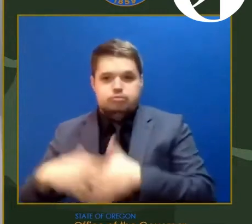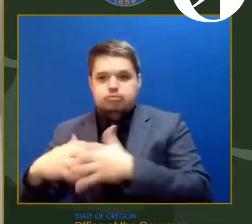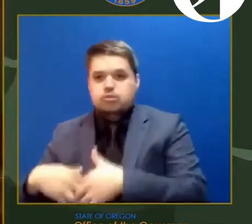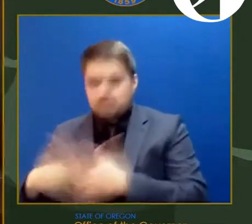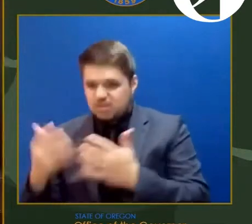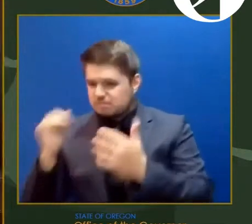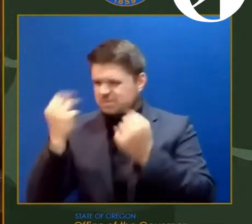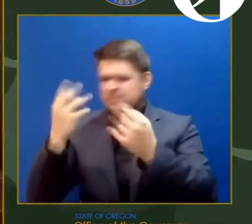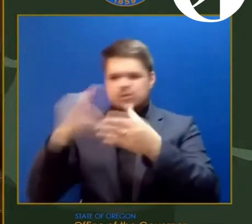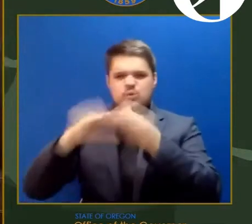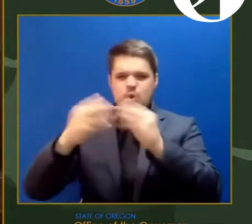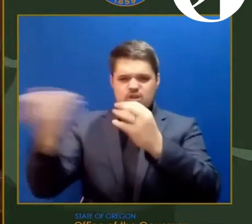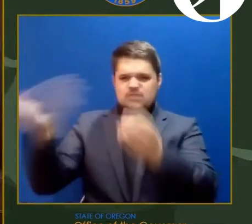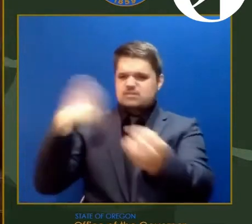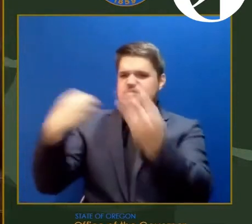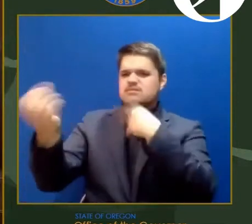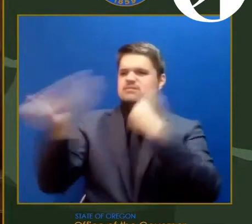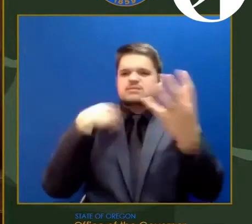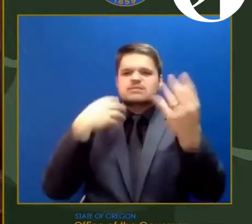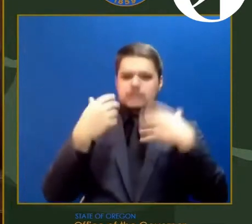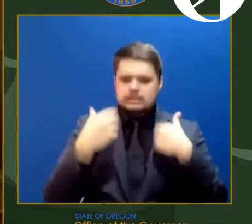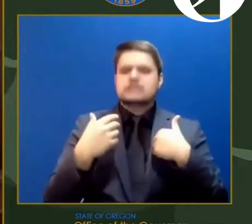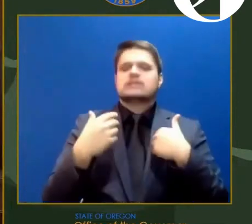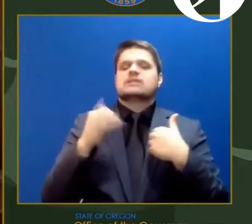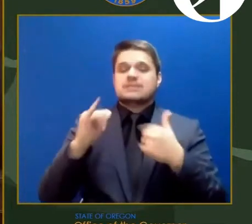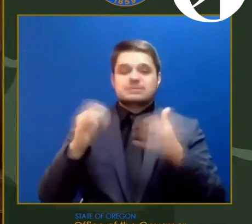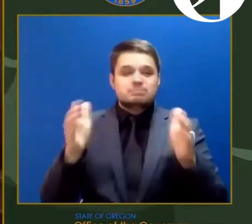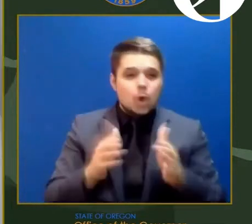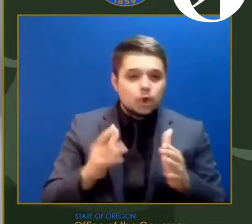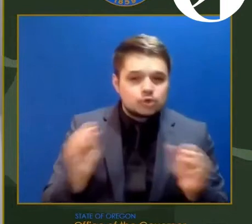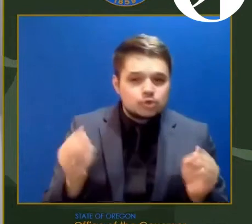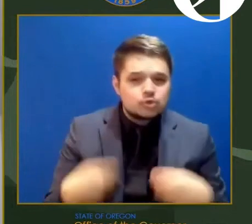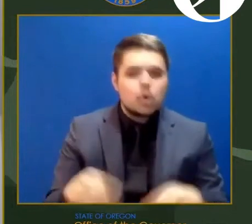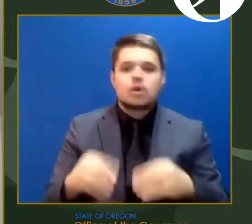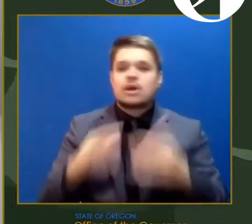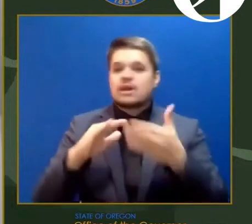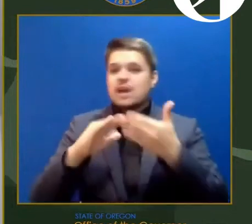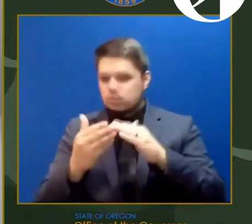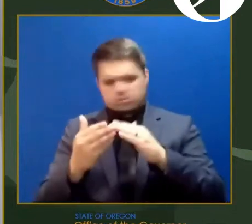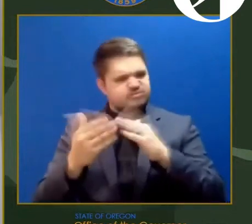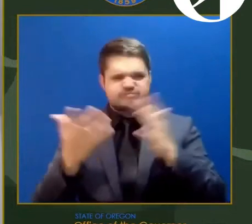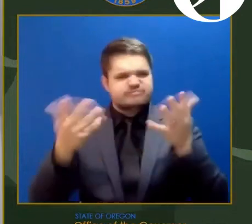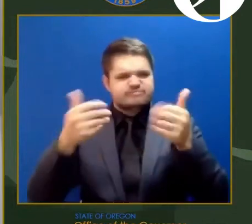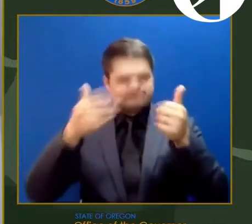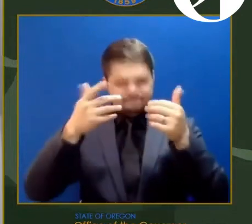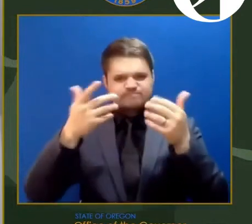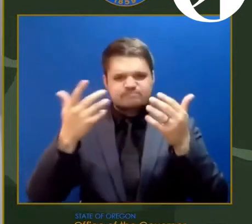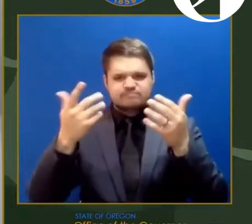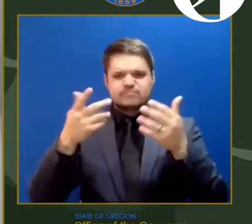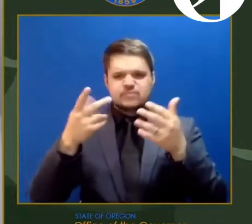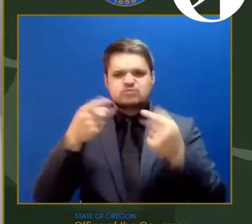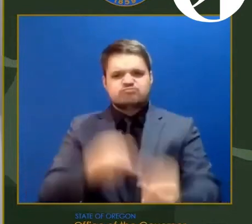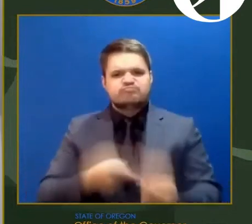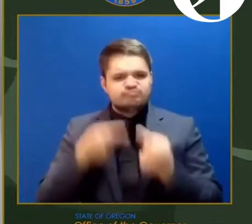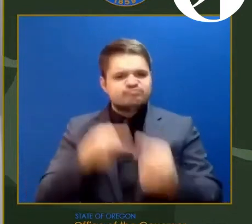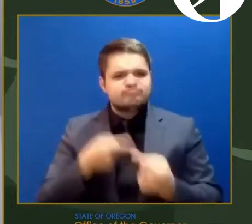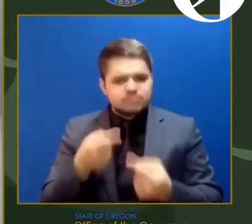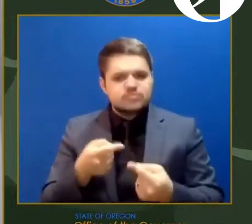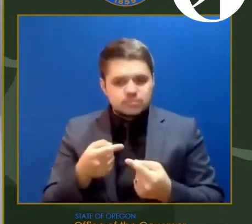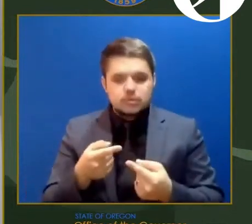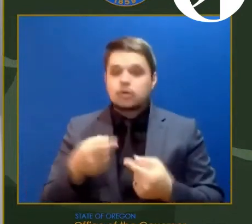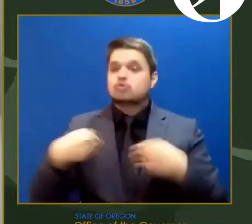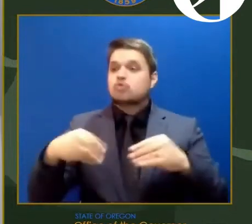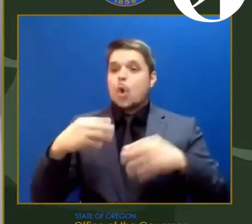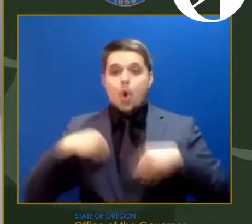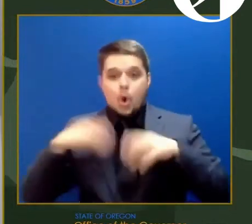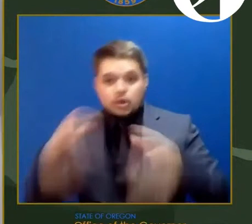lost income. We know that a lot of these businesses, not only are they the store owner, but they're also the store worker, and the whole